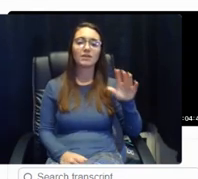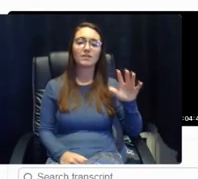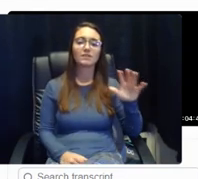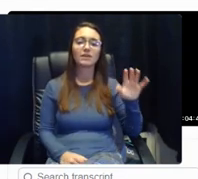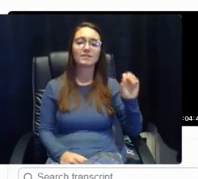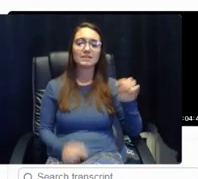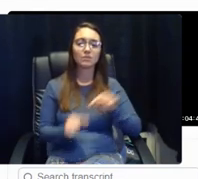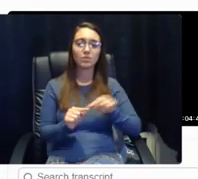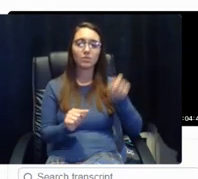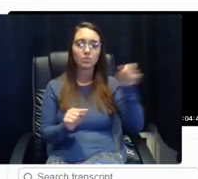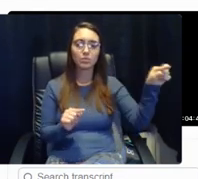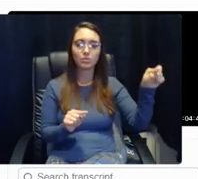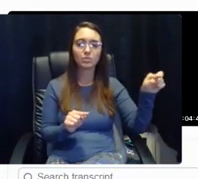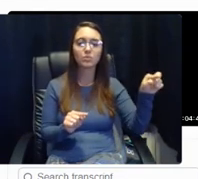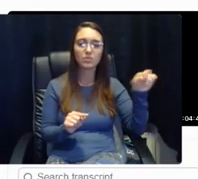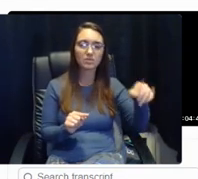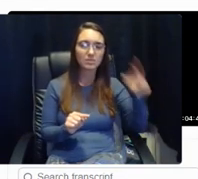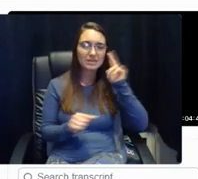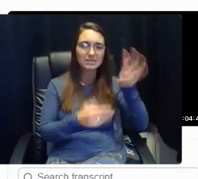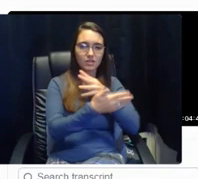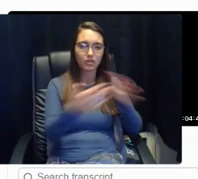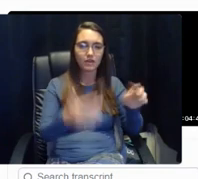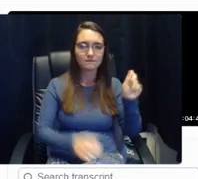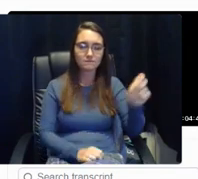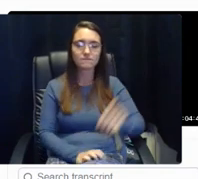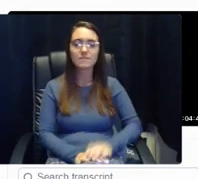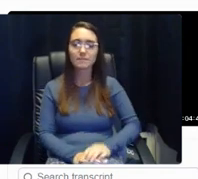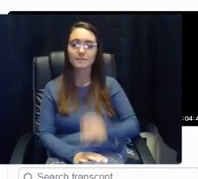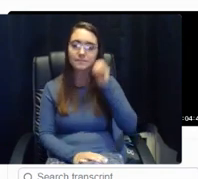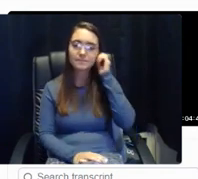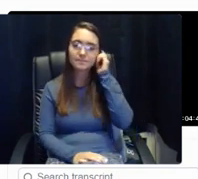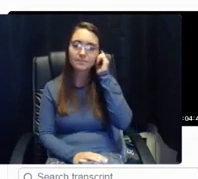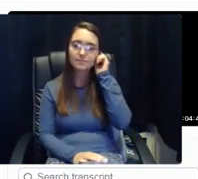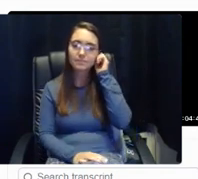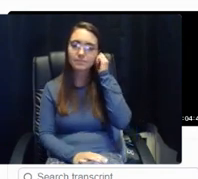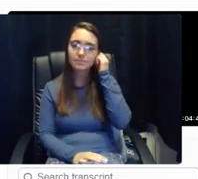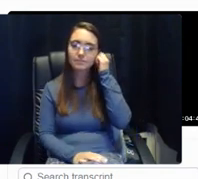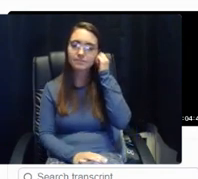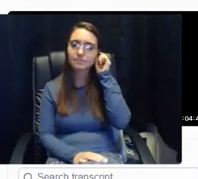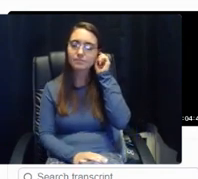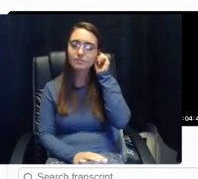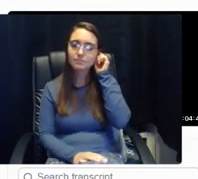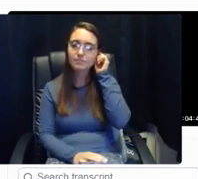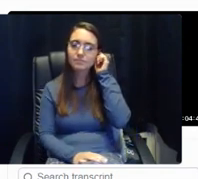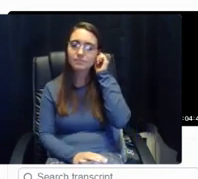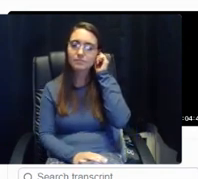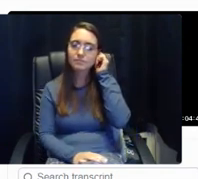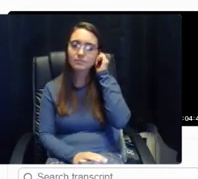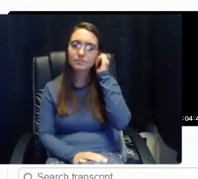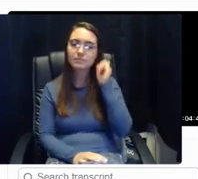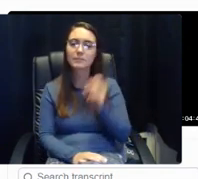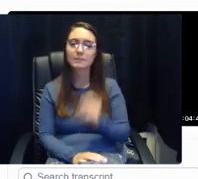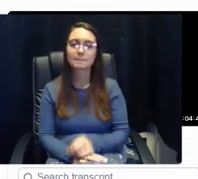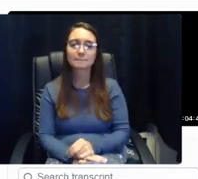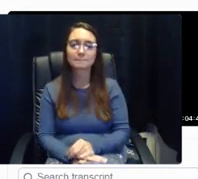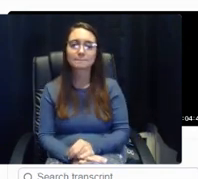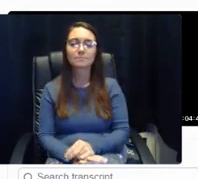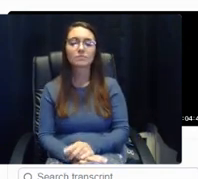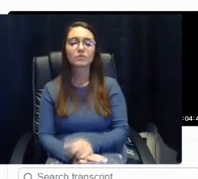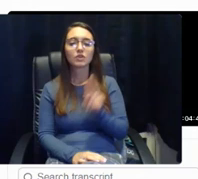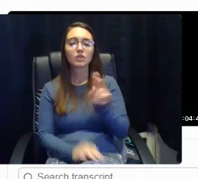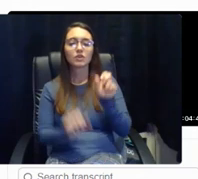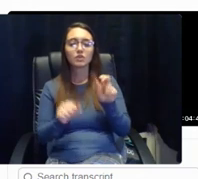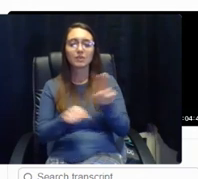Excellent. All right. You can use that particular cerium 4 positive